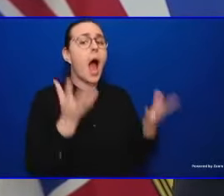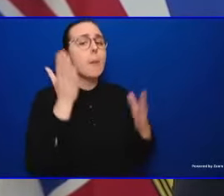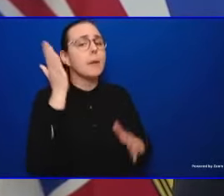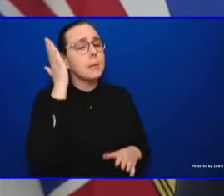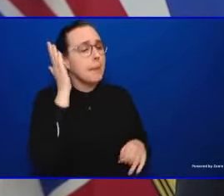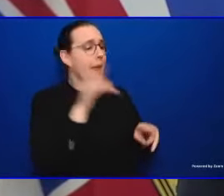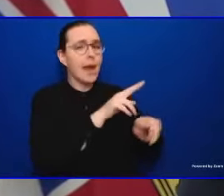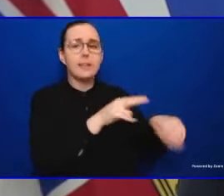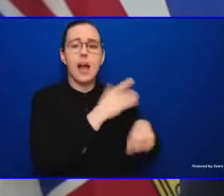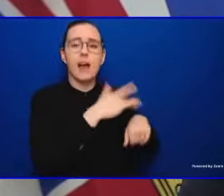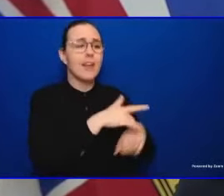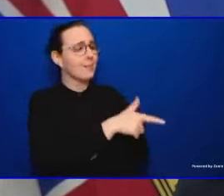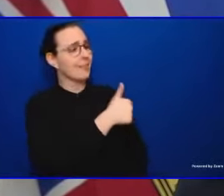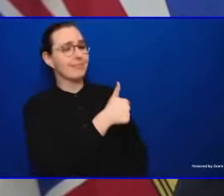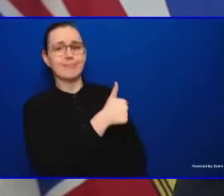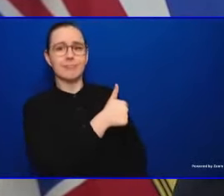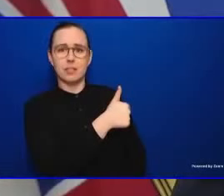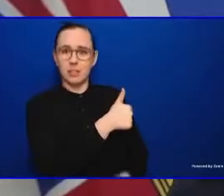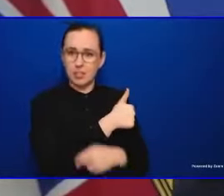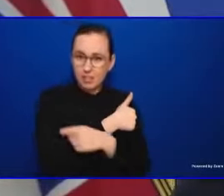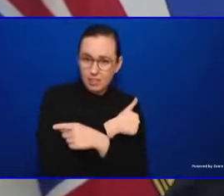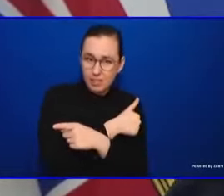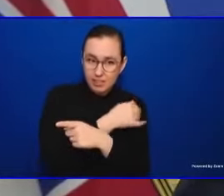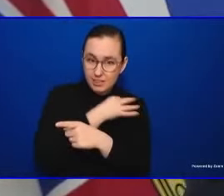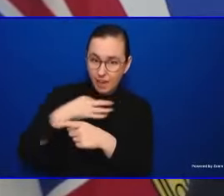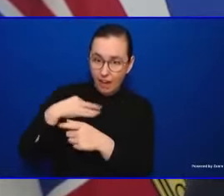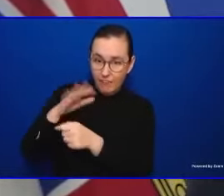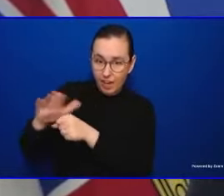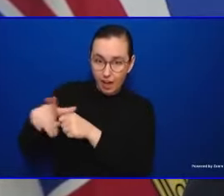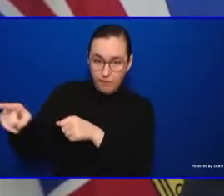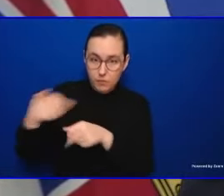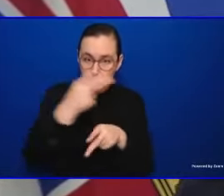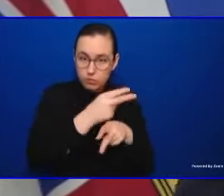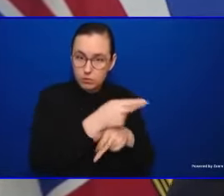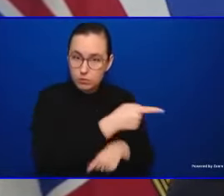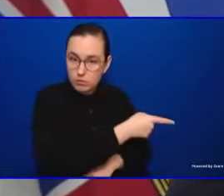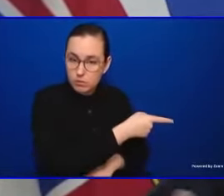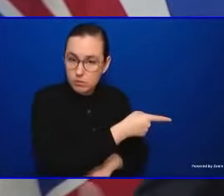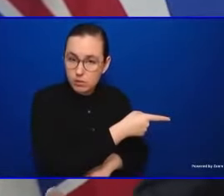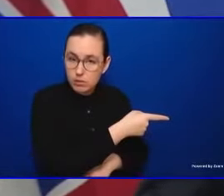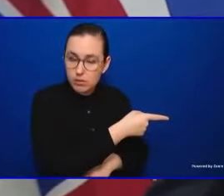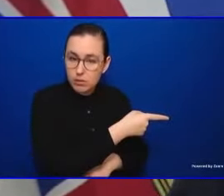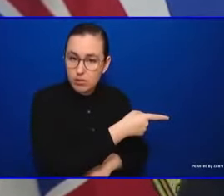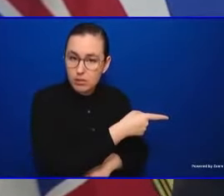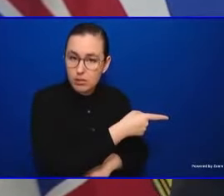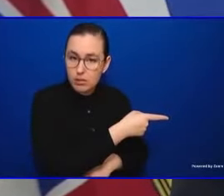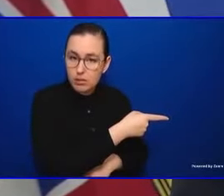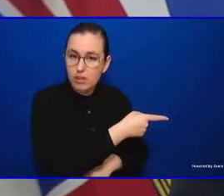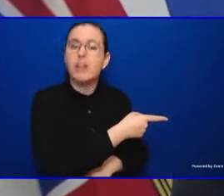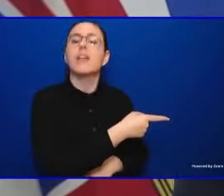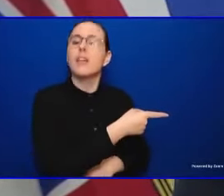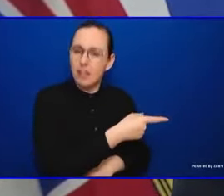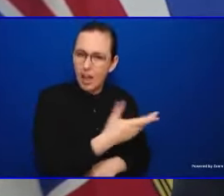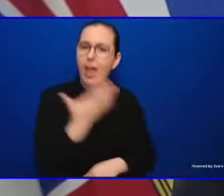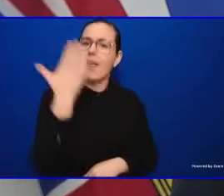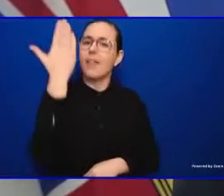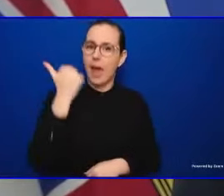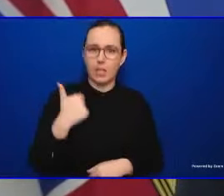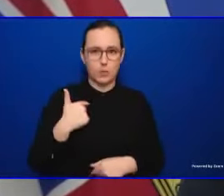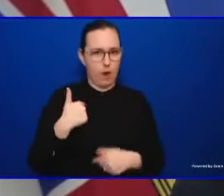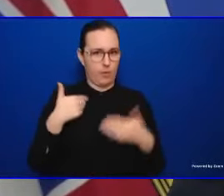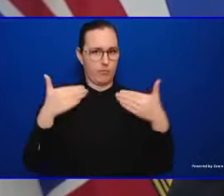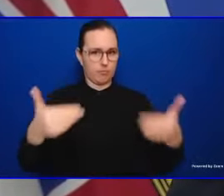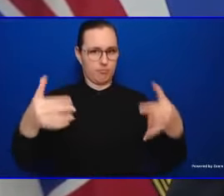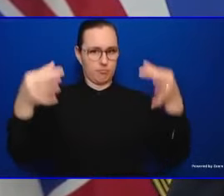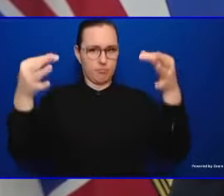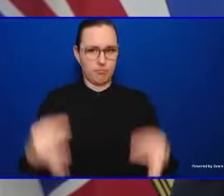are taking and will be taking to ensure that we have, that we limit other uses of hospital